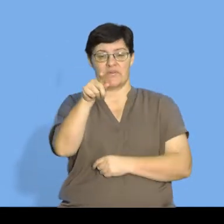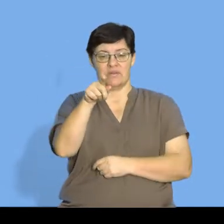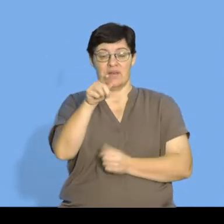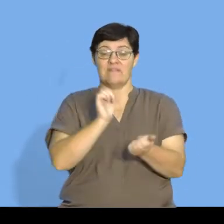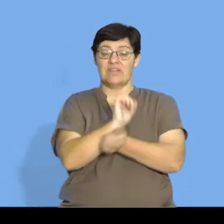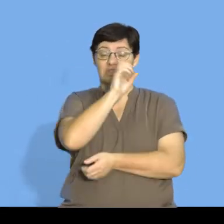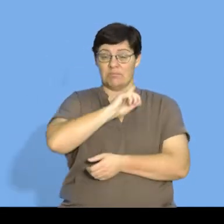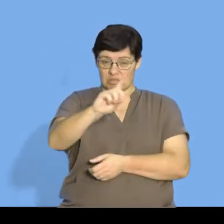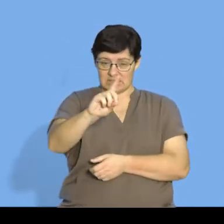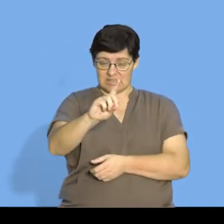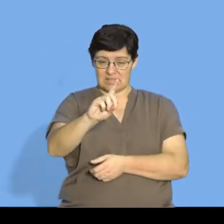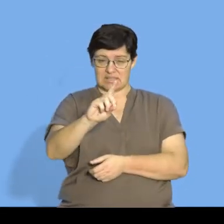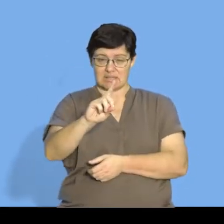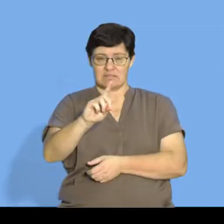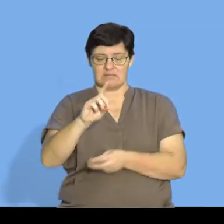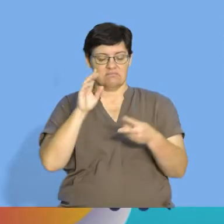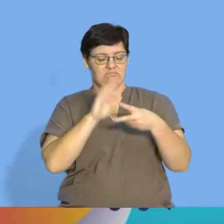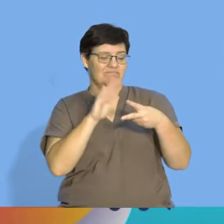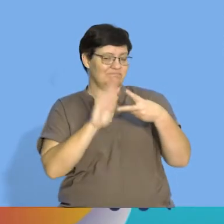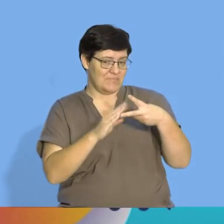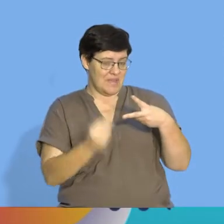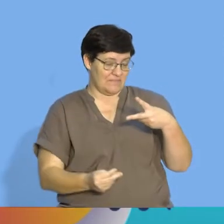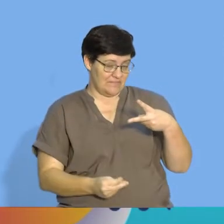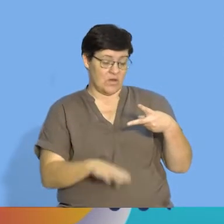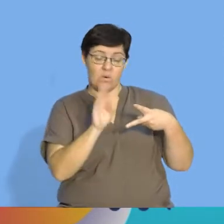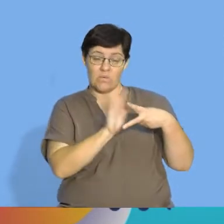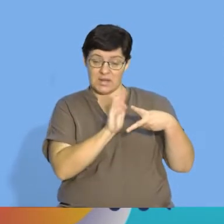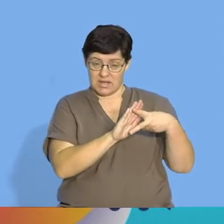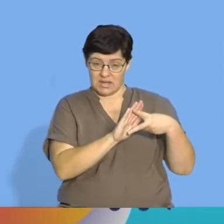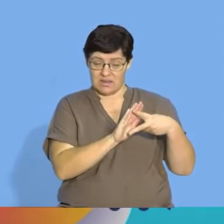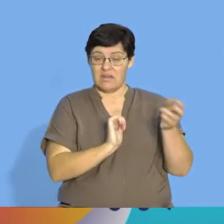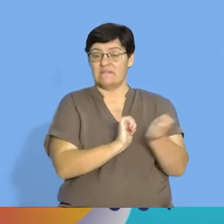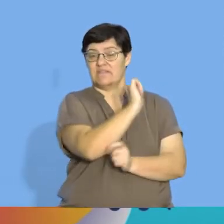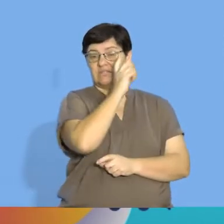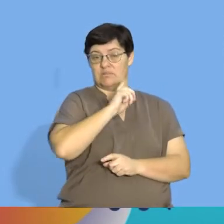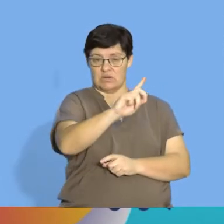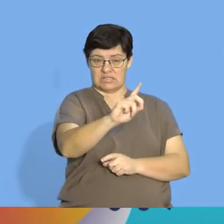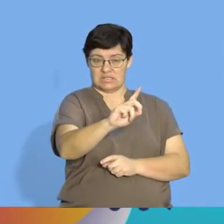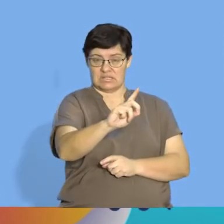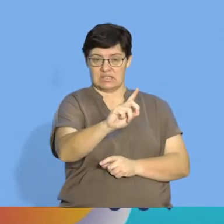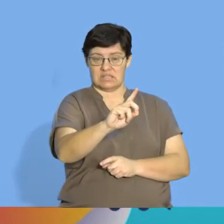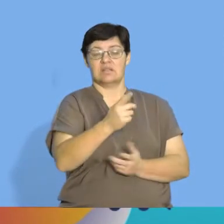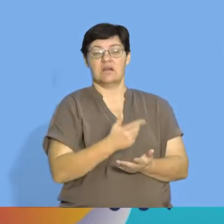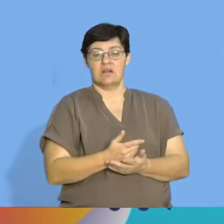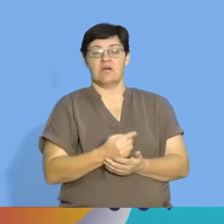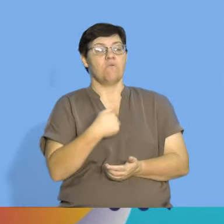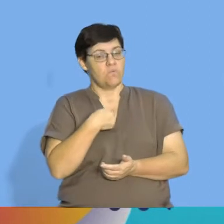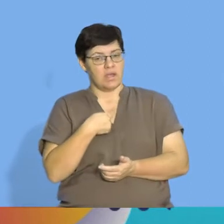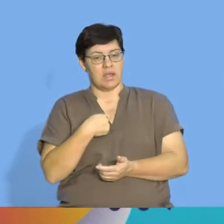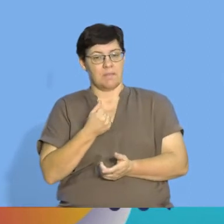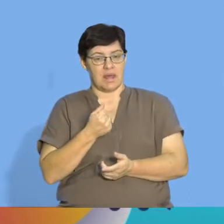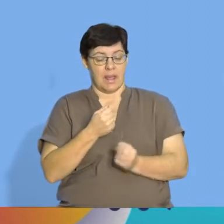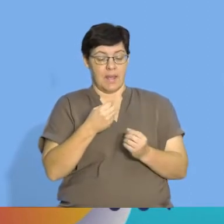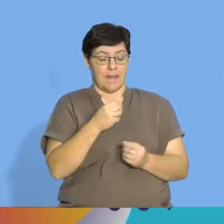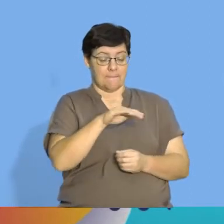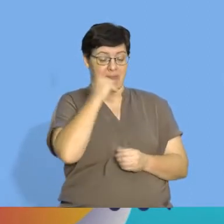Obviously, we know what the fixed deposit. Let's look at the two possibilities. One, a fixed deposit that we make. That